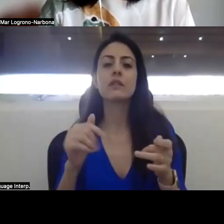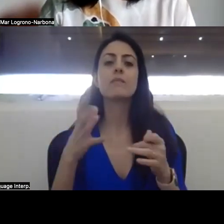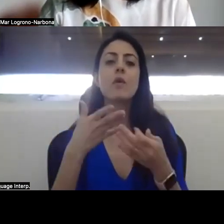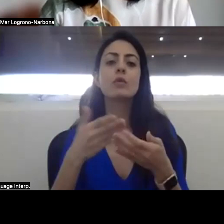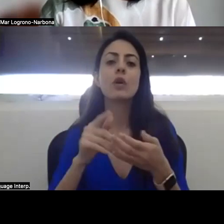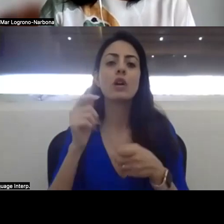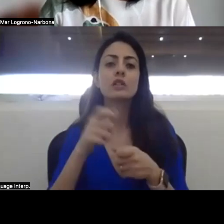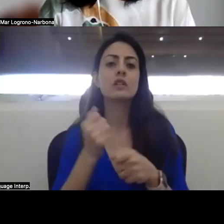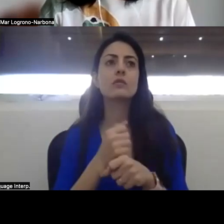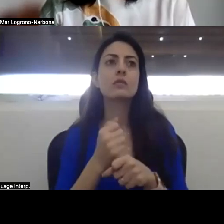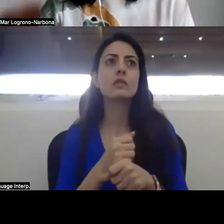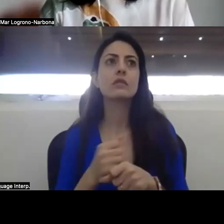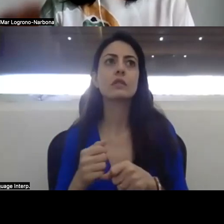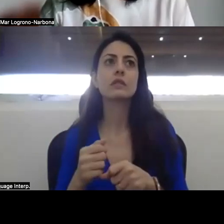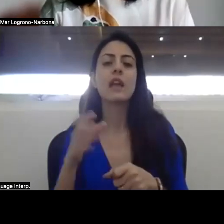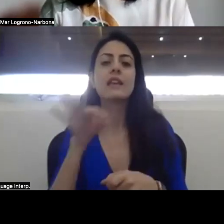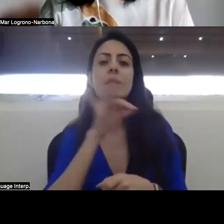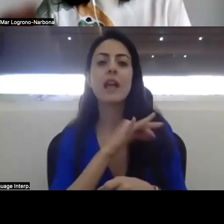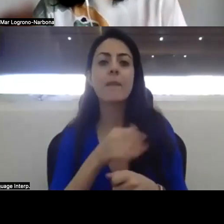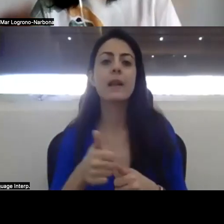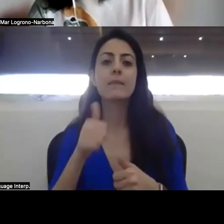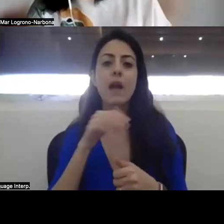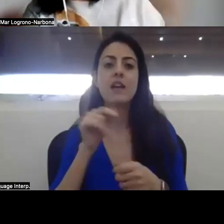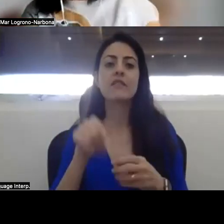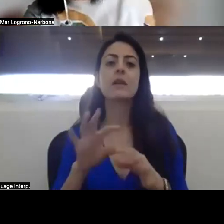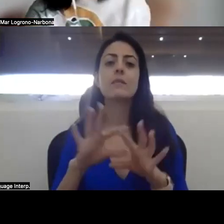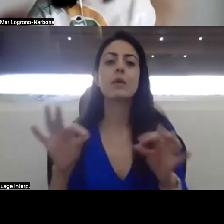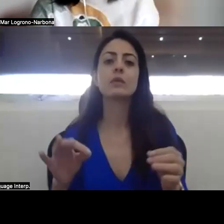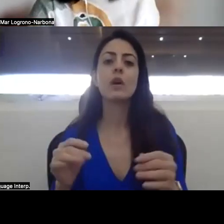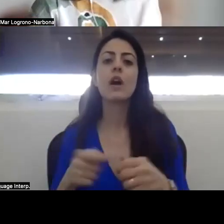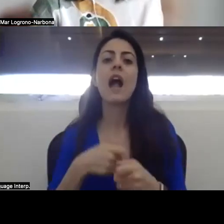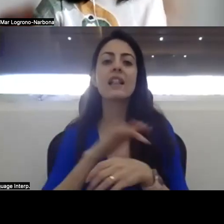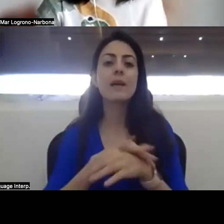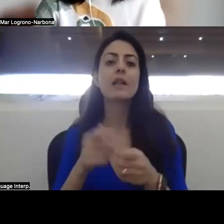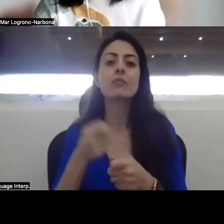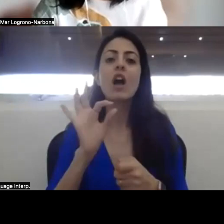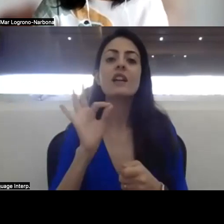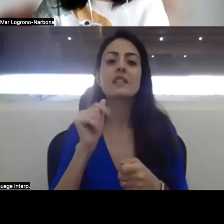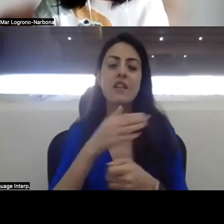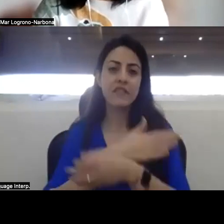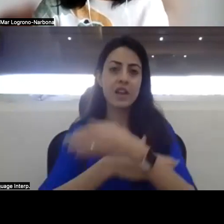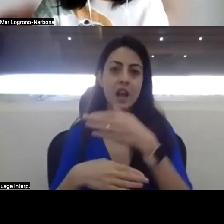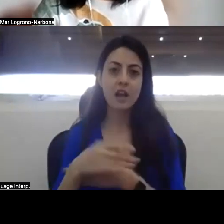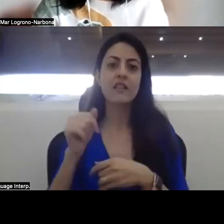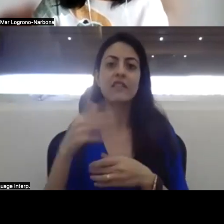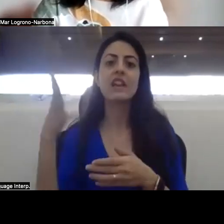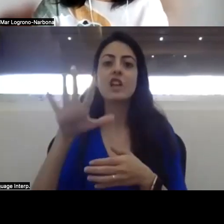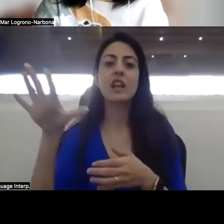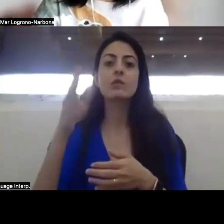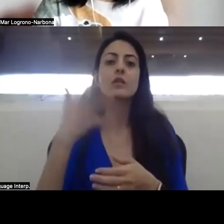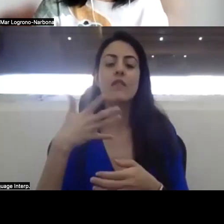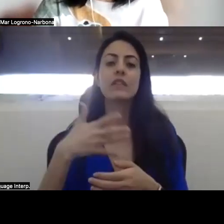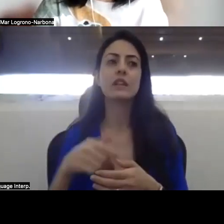in MENA? Go ahead. Yes, thanks. So I think this is an interesting 2 questions that sort of touch on